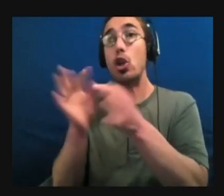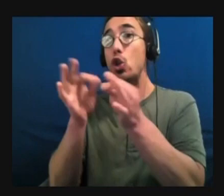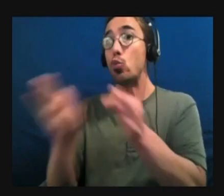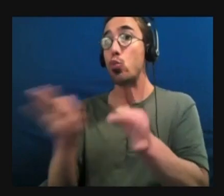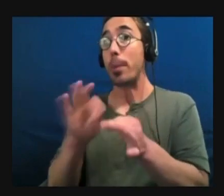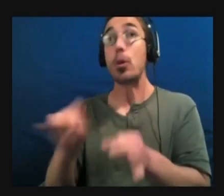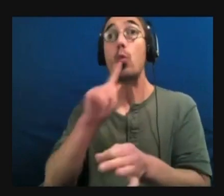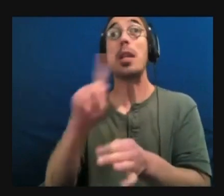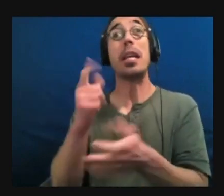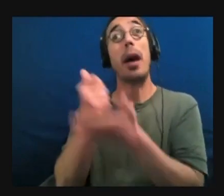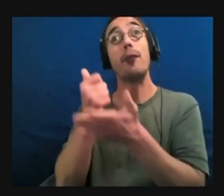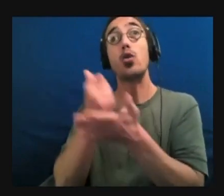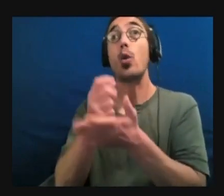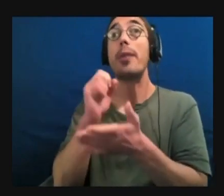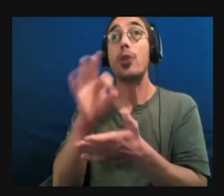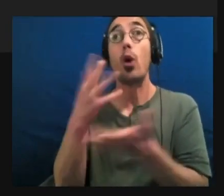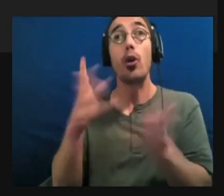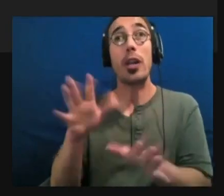Yes.